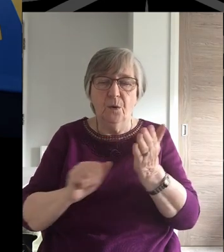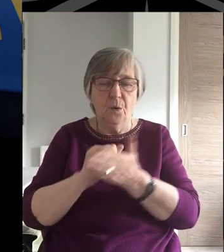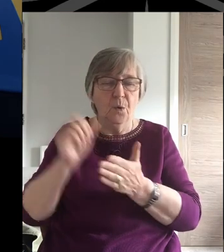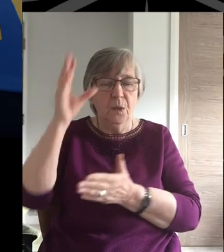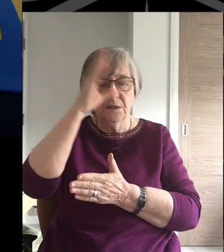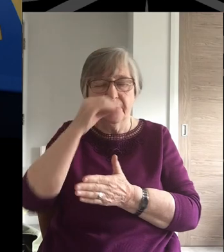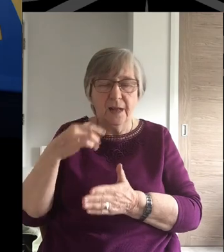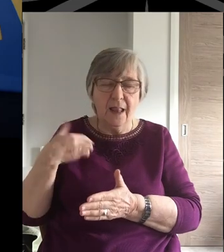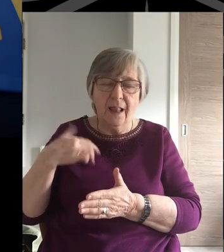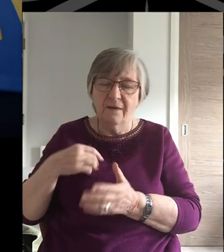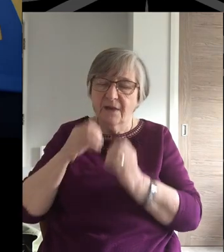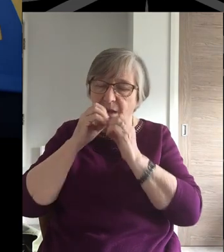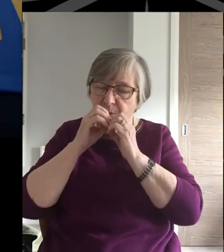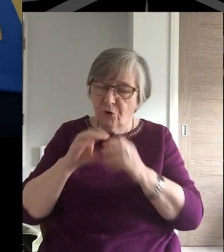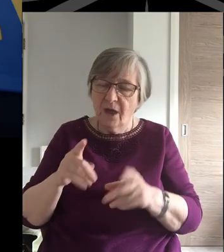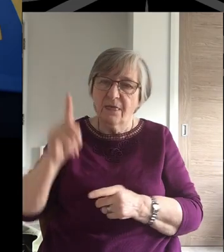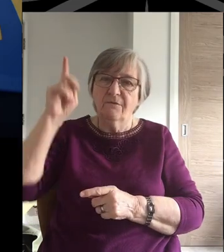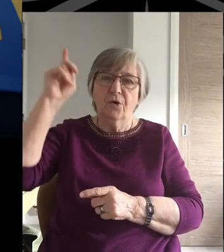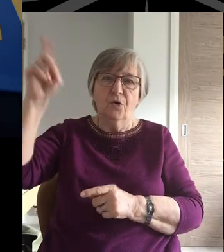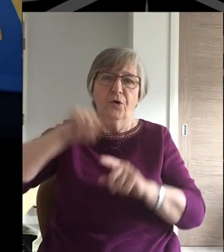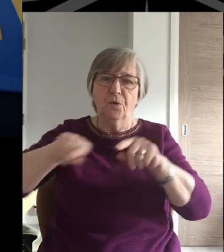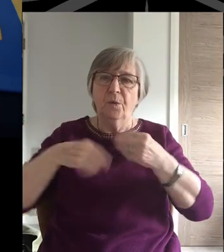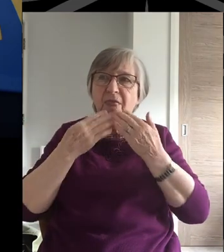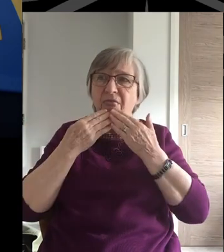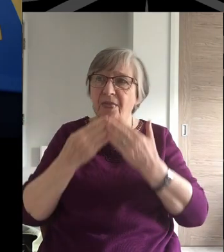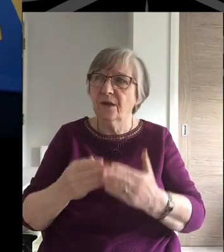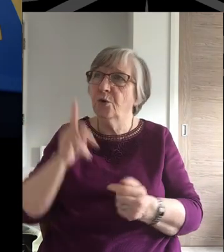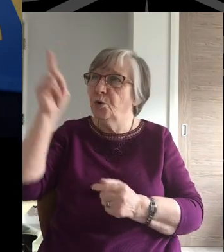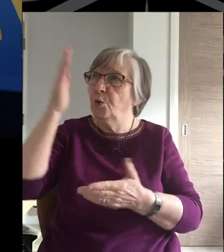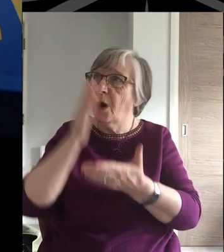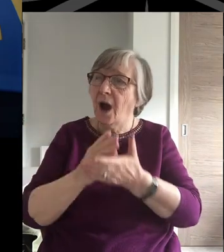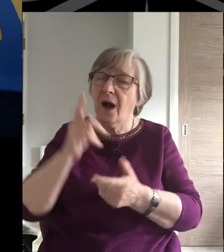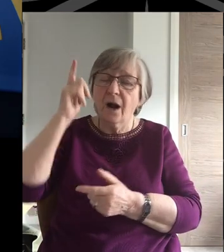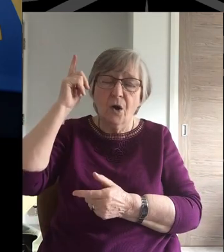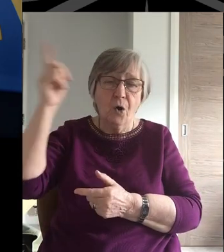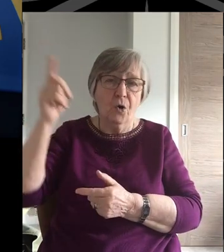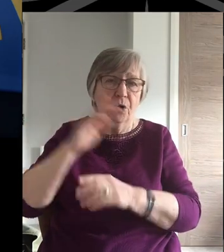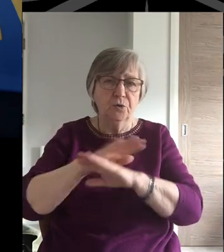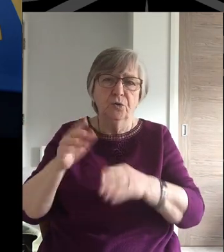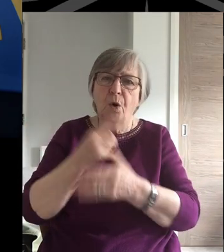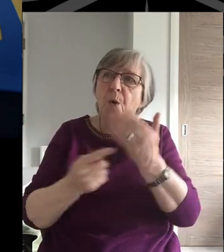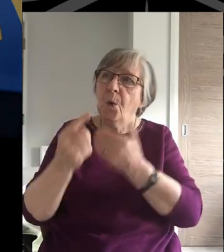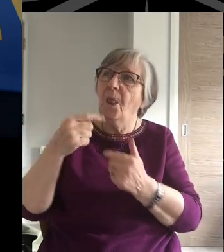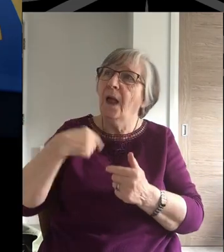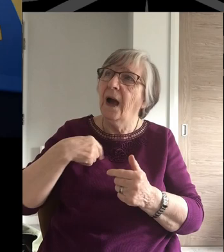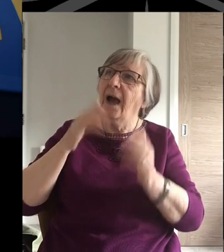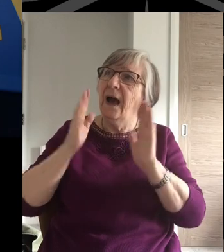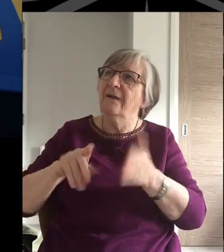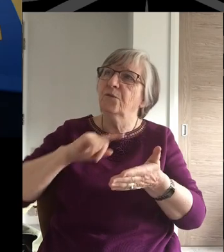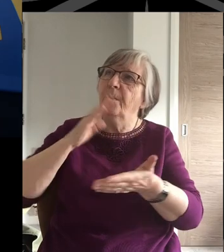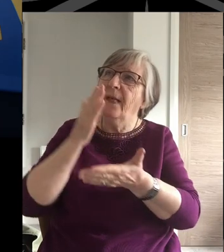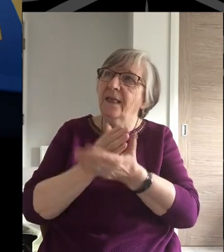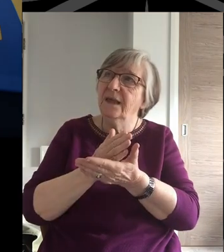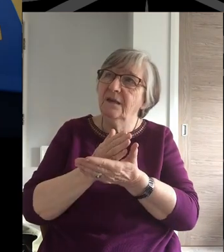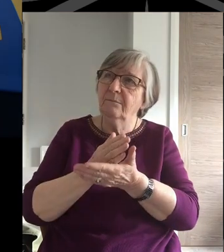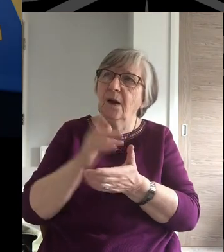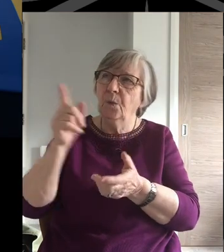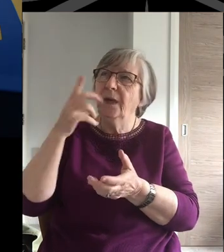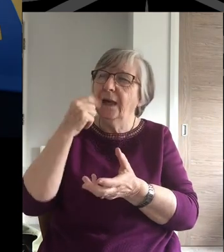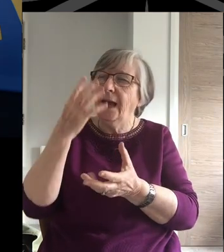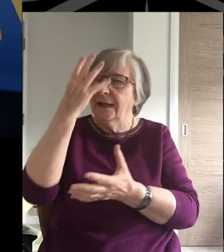Holy Spirit, living breath of God, we thank you that you are a God not just to be believed in, but to be tasted